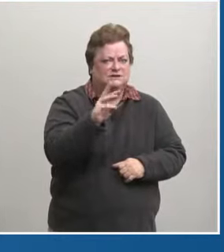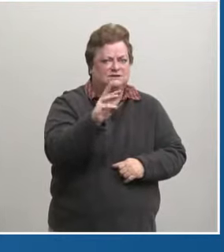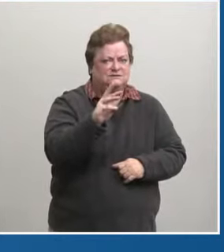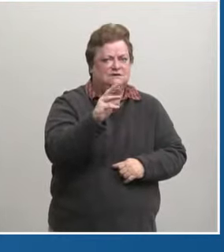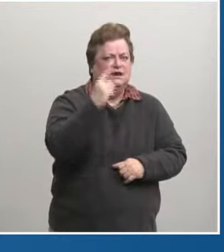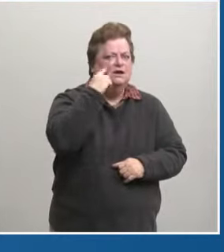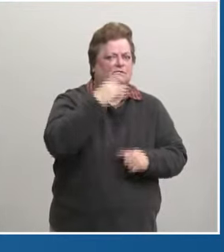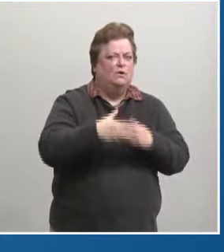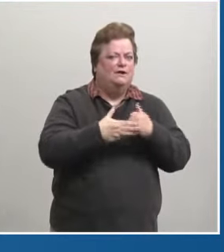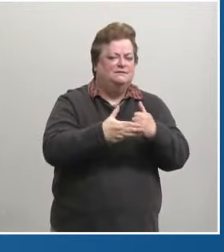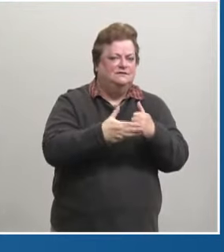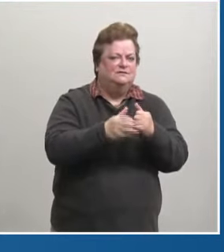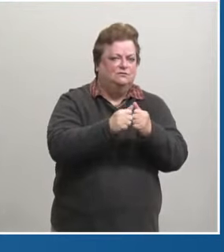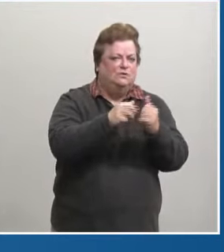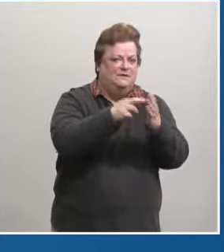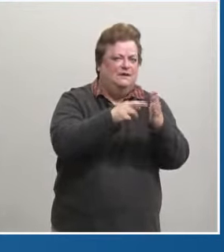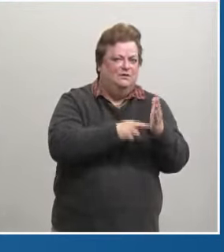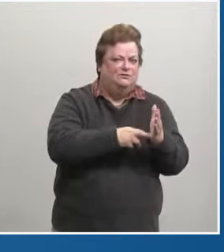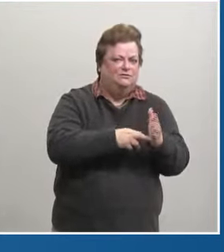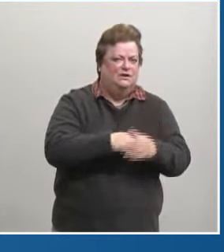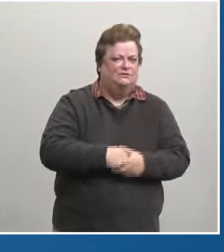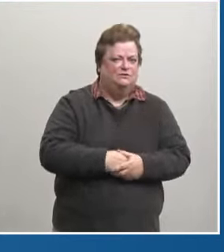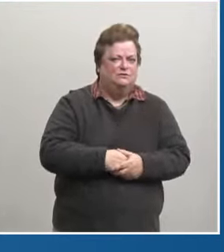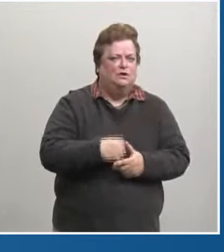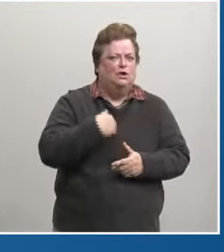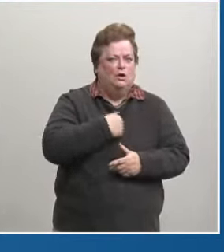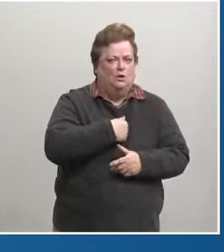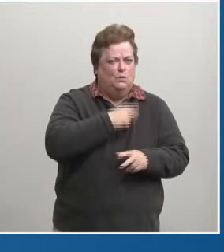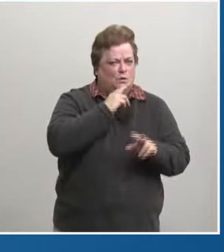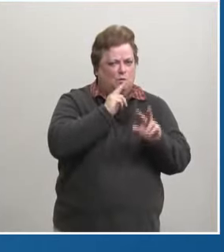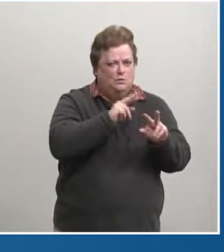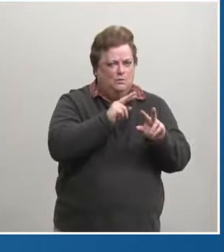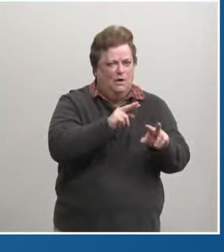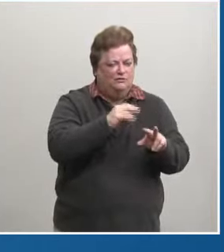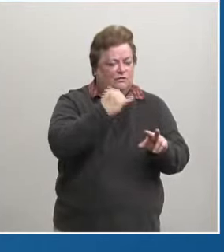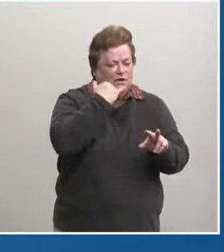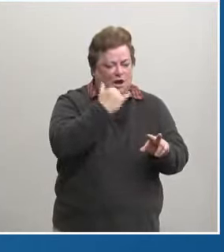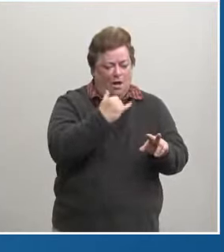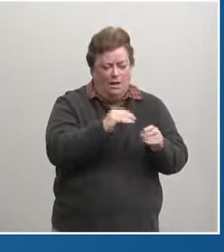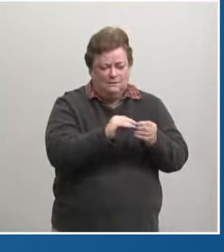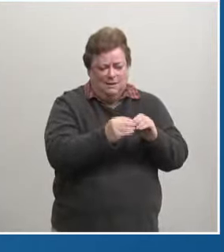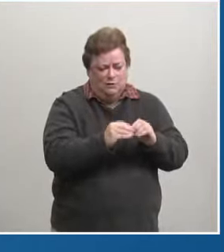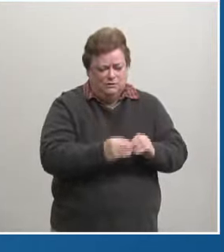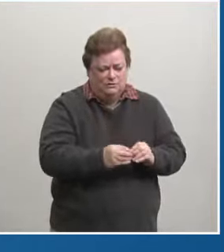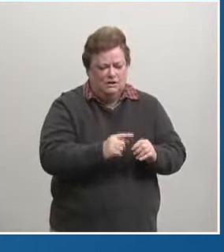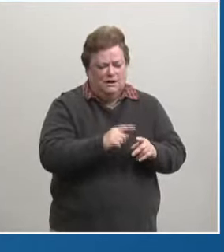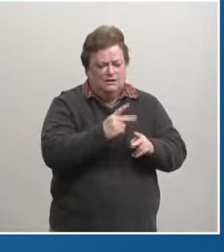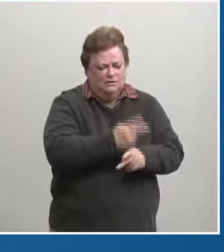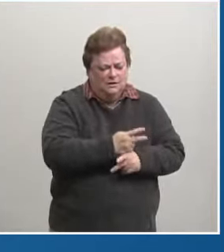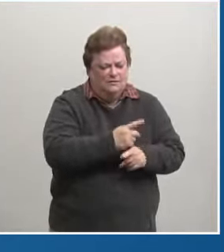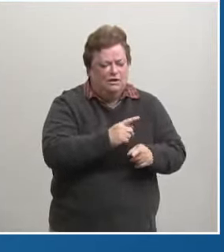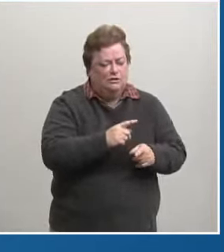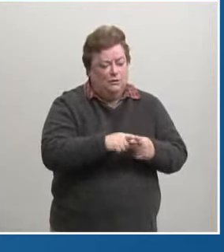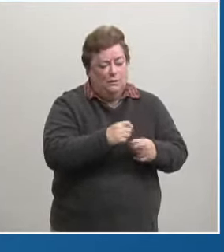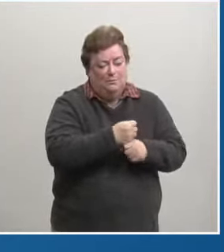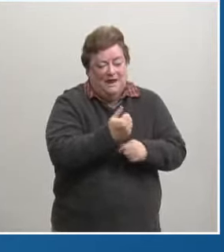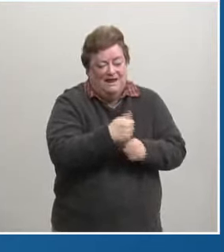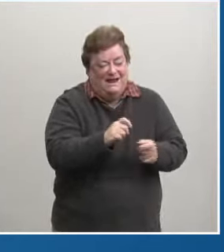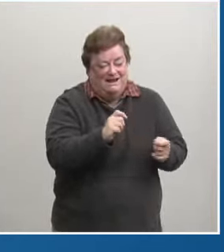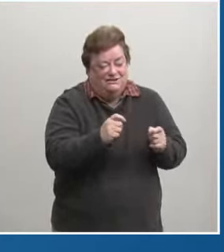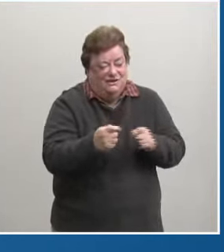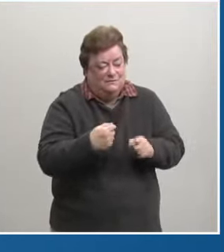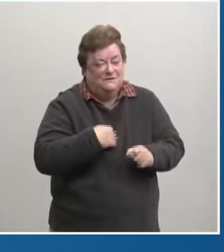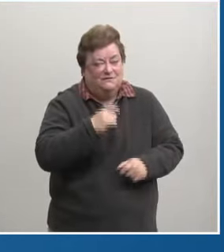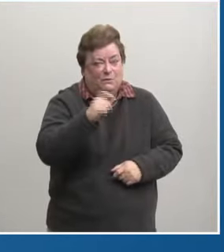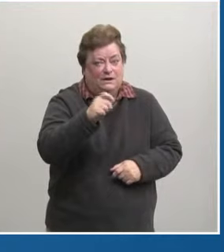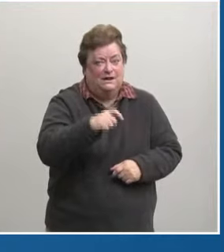402-441-8006 for assistance with registration. We'll be monitoring call volume very closely and can make adjustments if needed. We